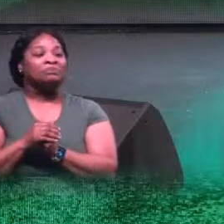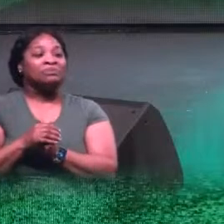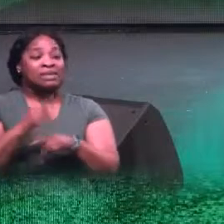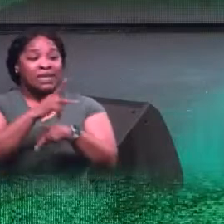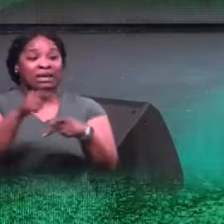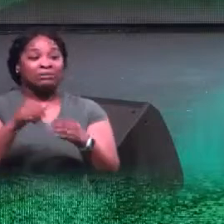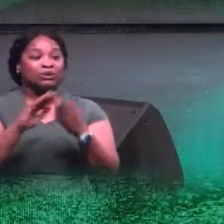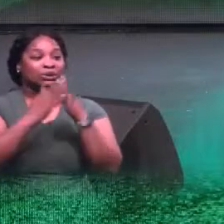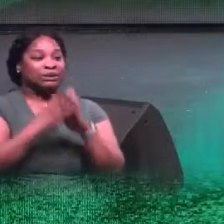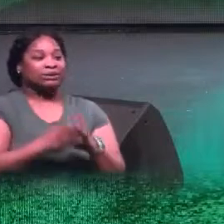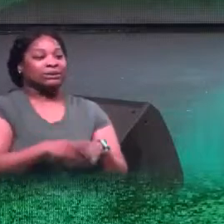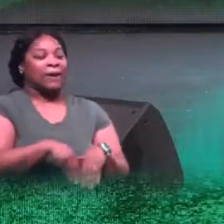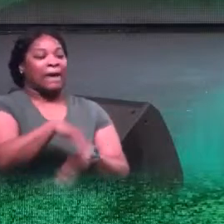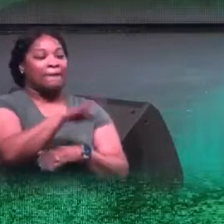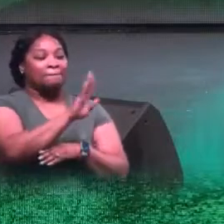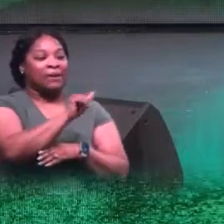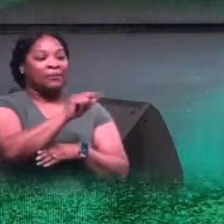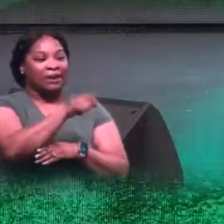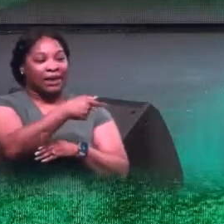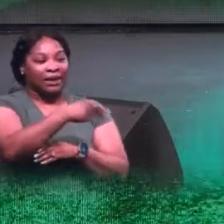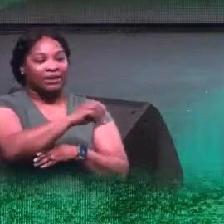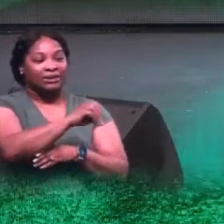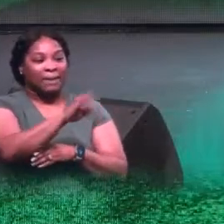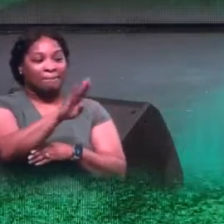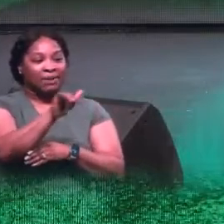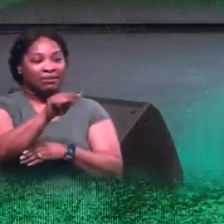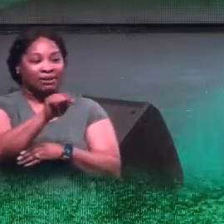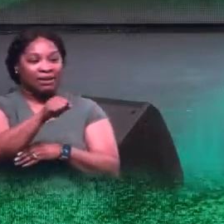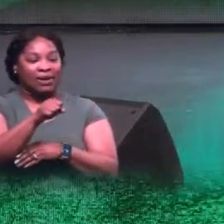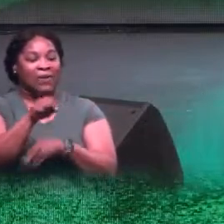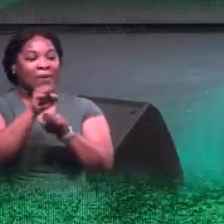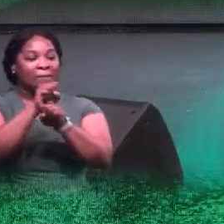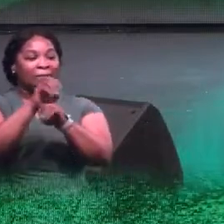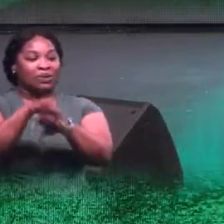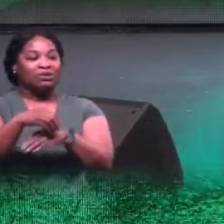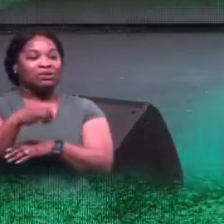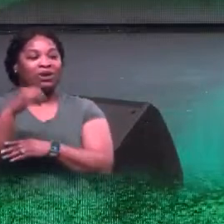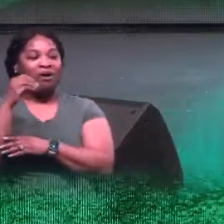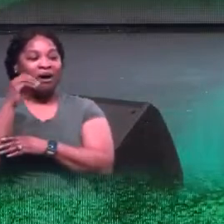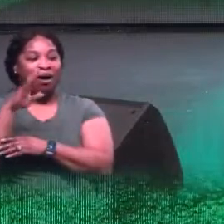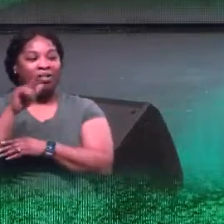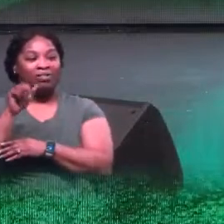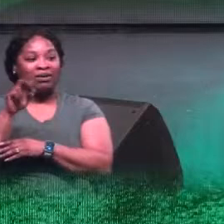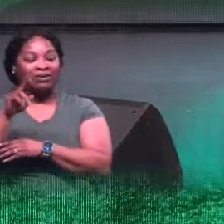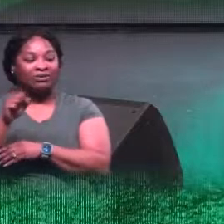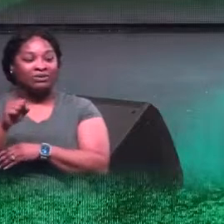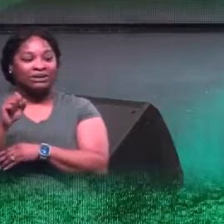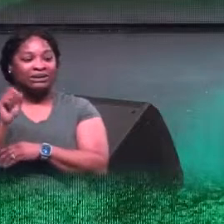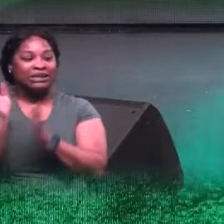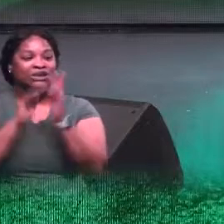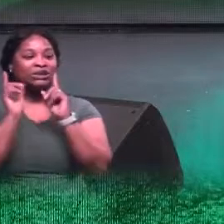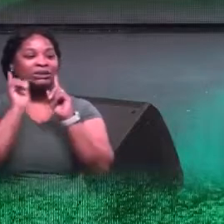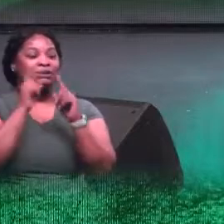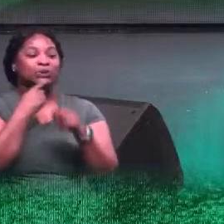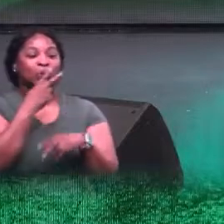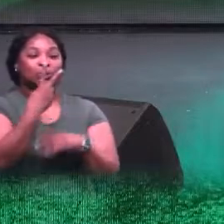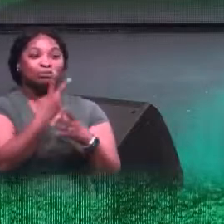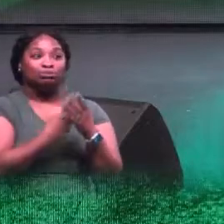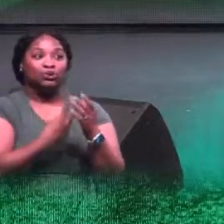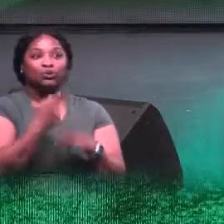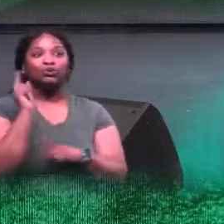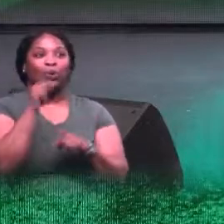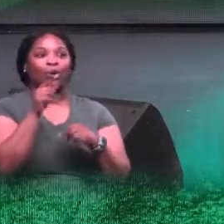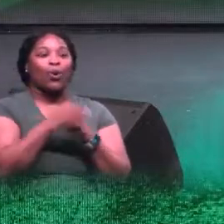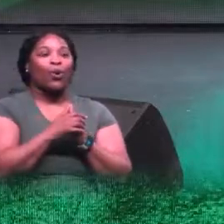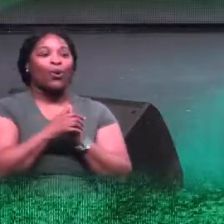the towns of Bethpage and Bethany on the Mount of Olives, and Jesus sent two of them on ahead. Go